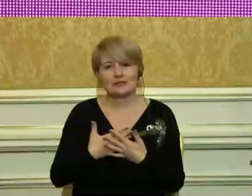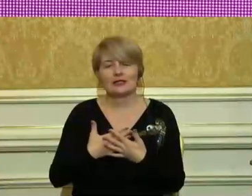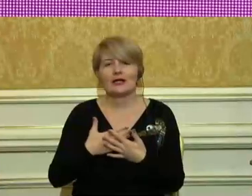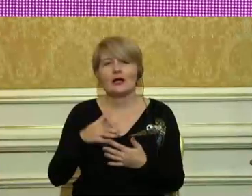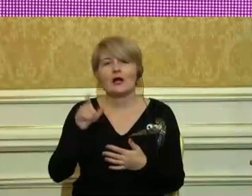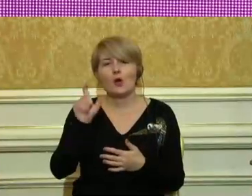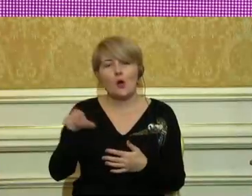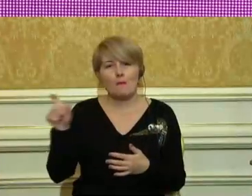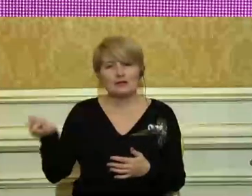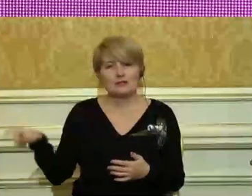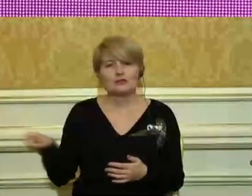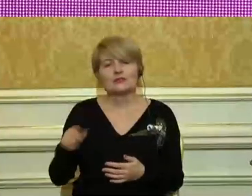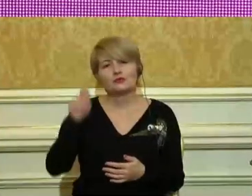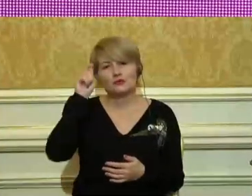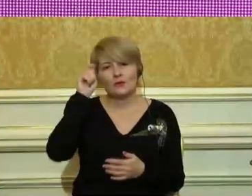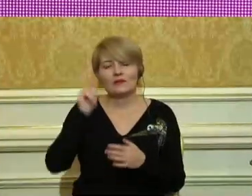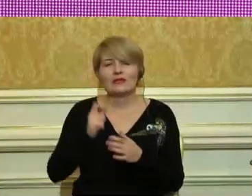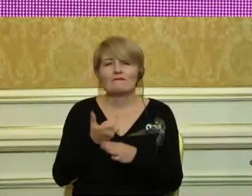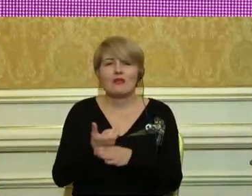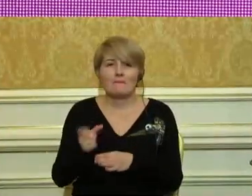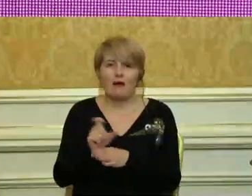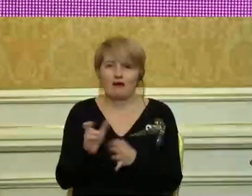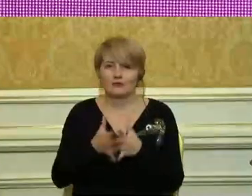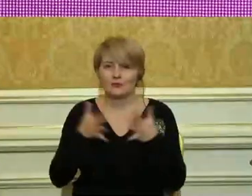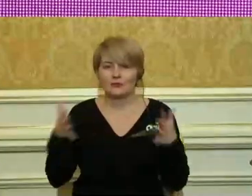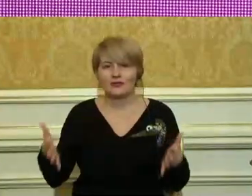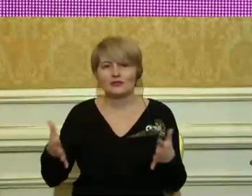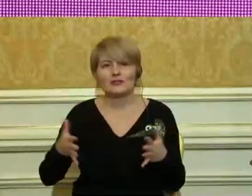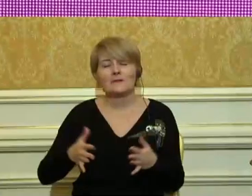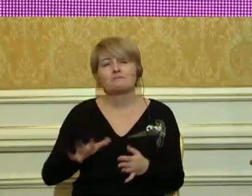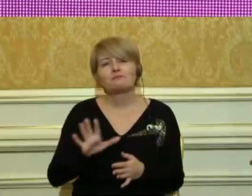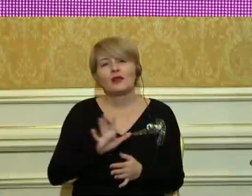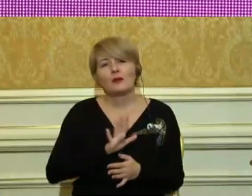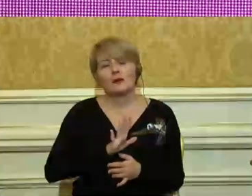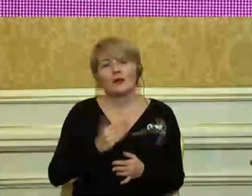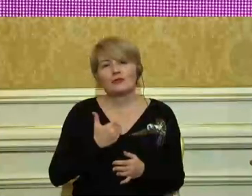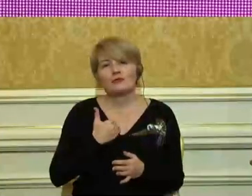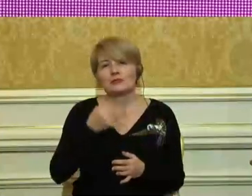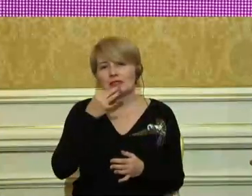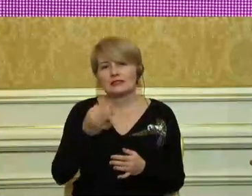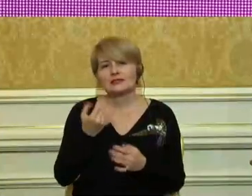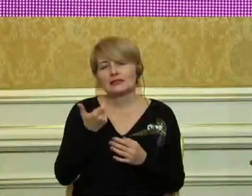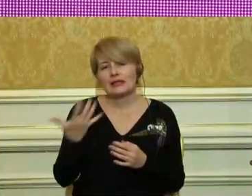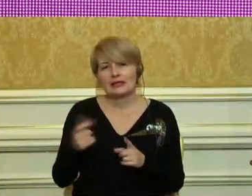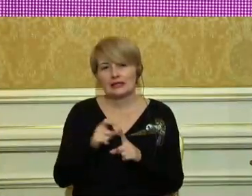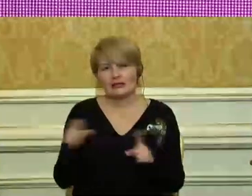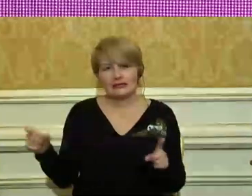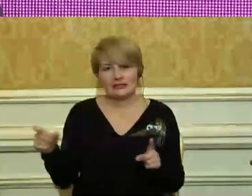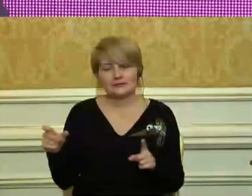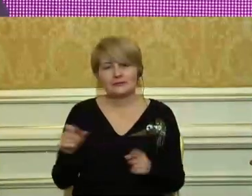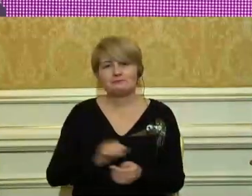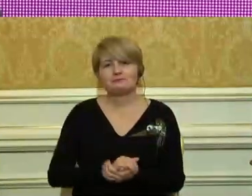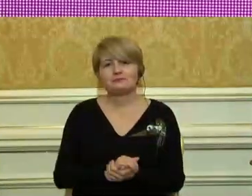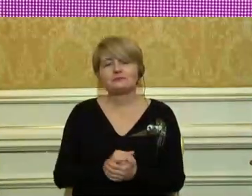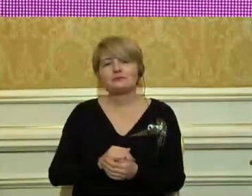majority were men during that forum, and the majority were men. So now I would like to say a few words. First of all, the